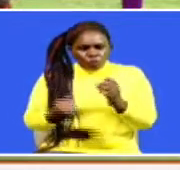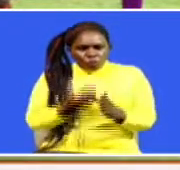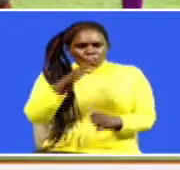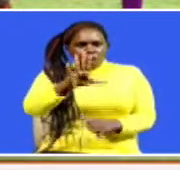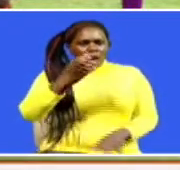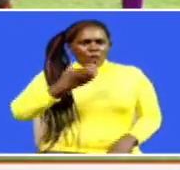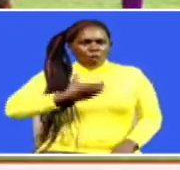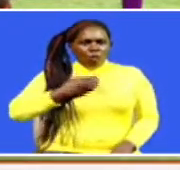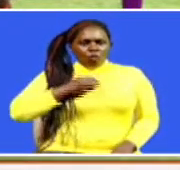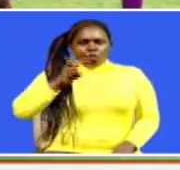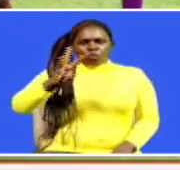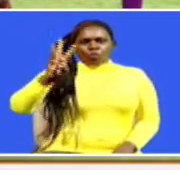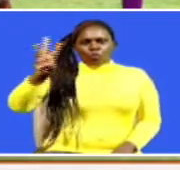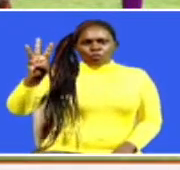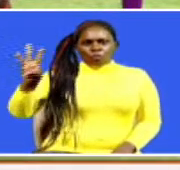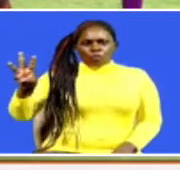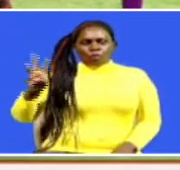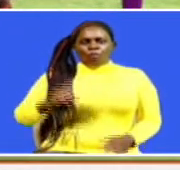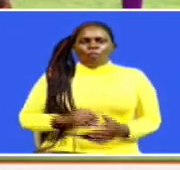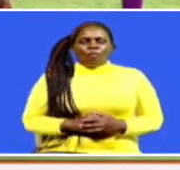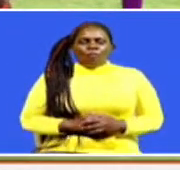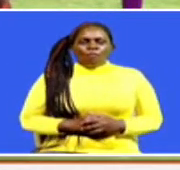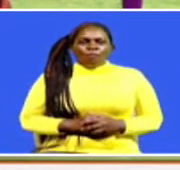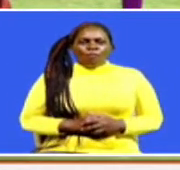create their own websites.